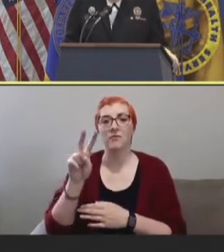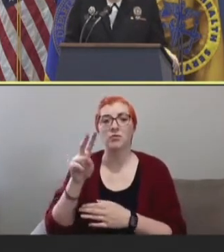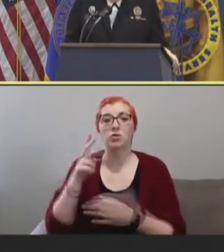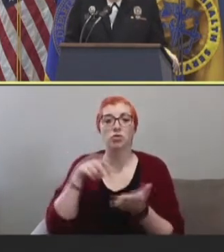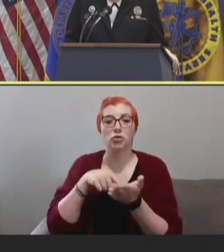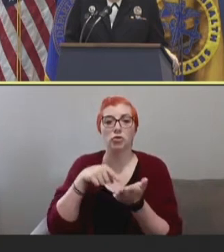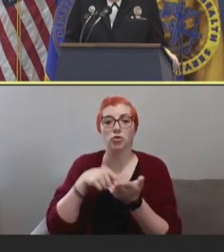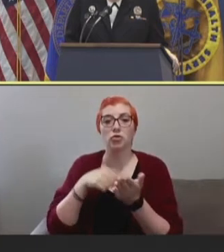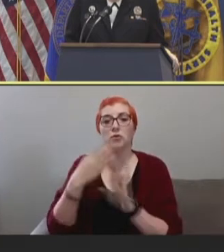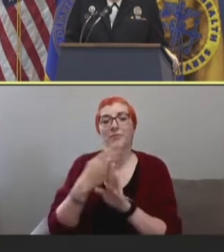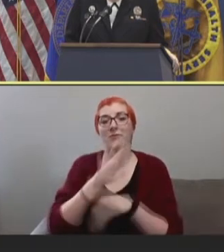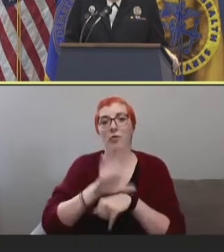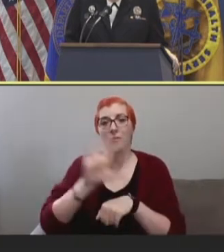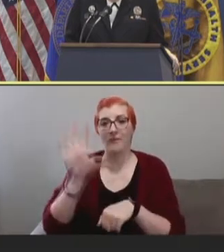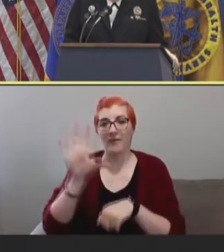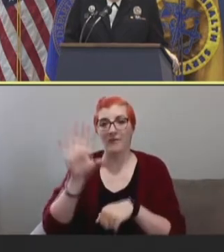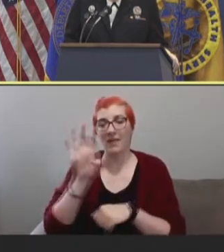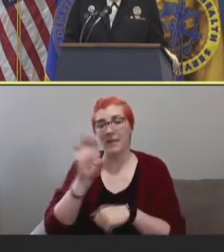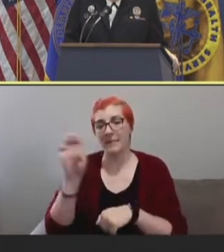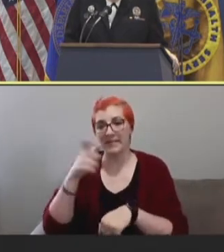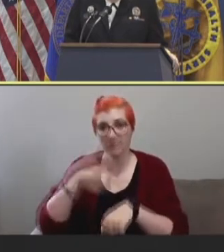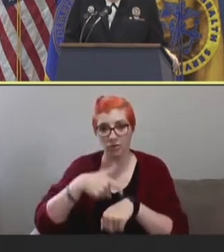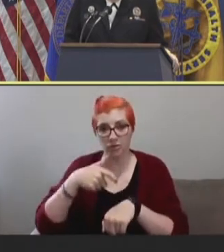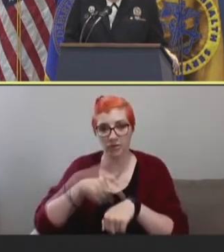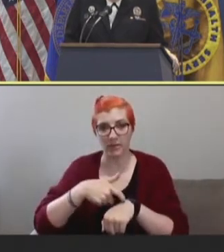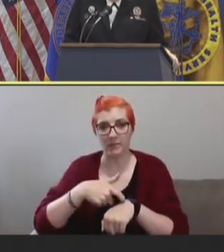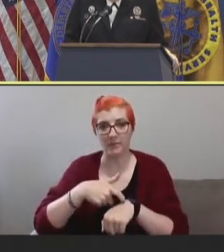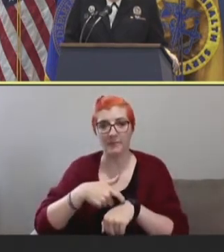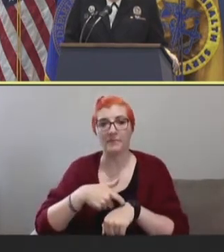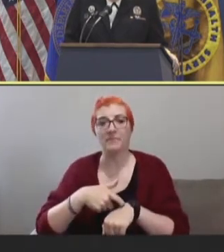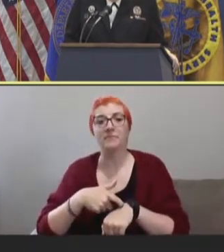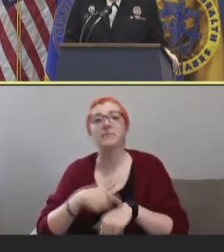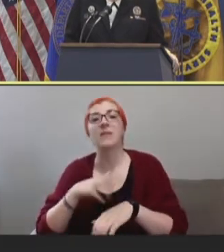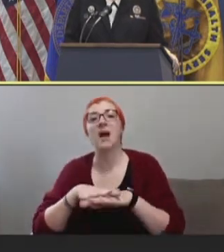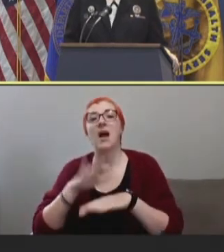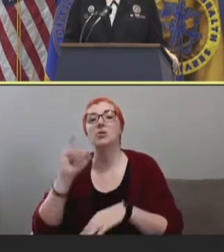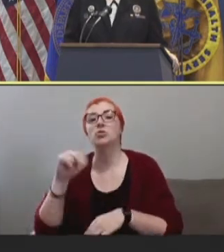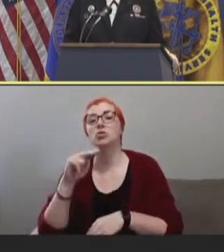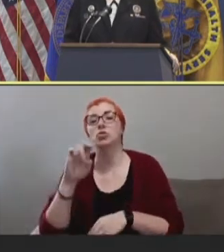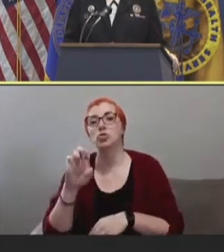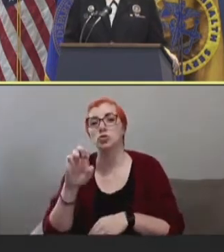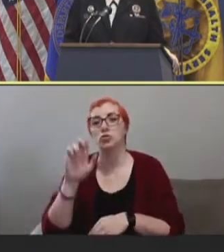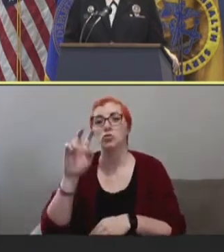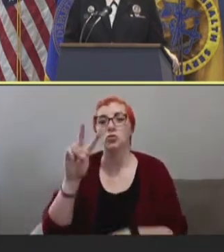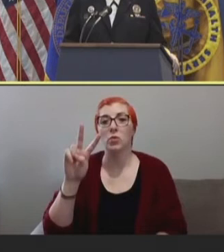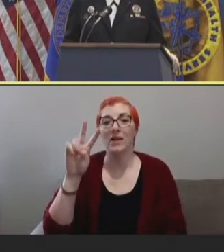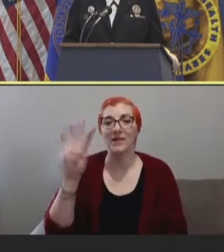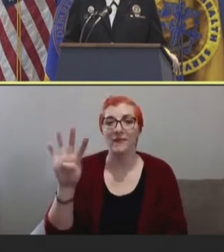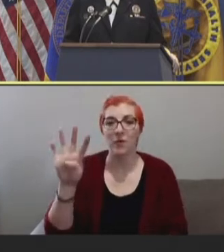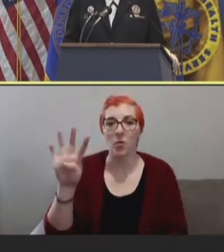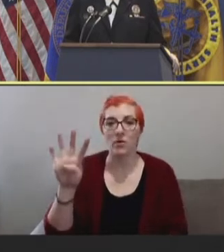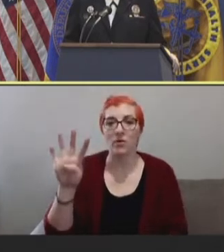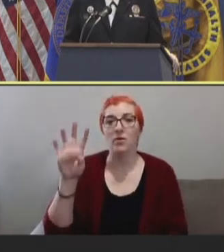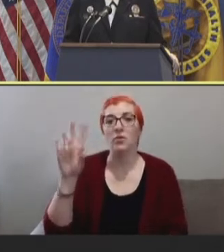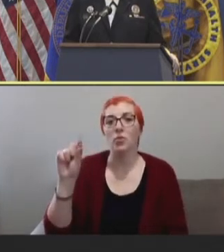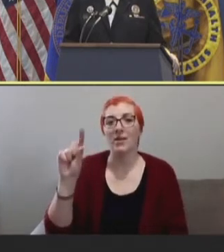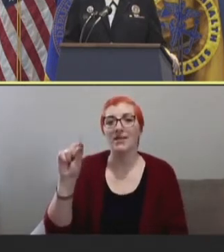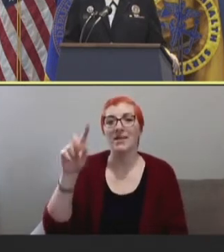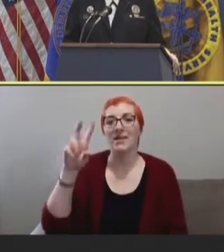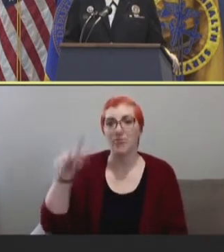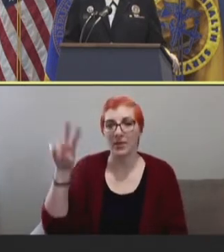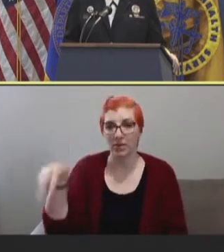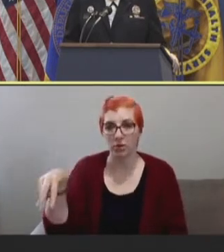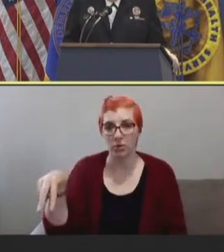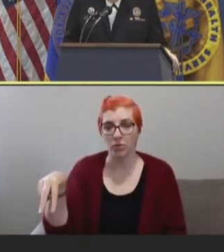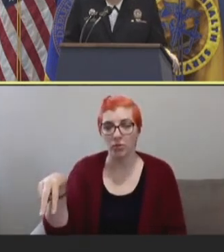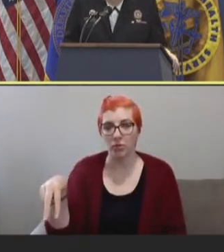p.m. Eastern Daylight Time on June 24th, 2022. So,